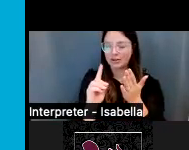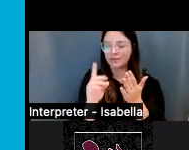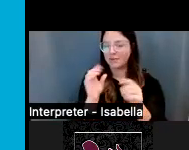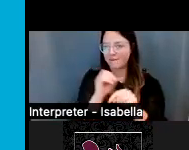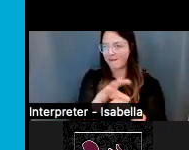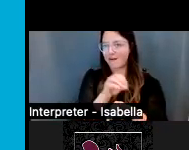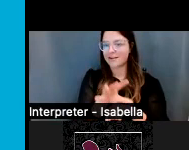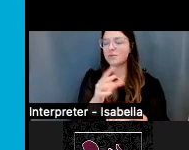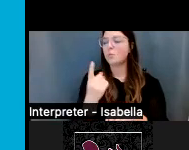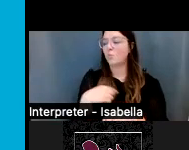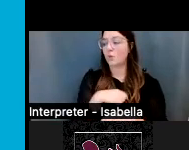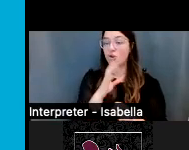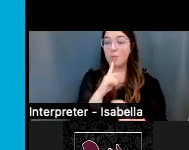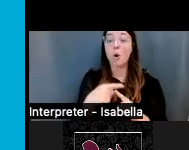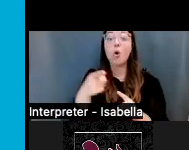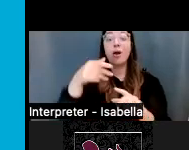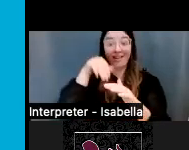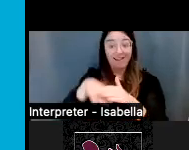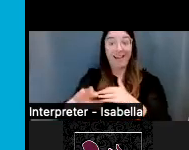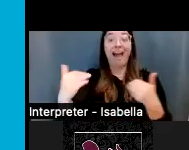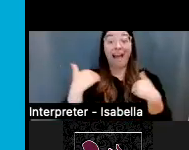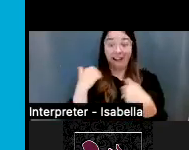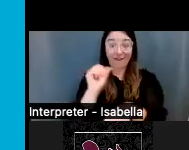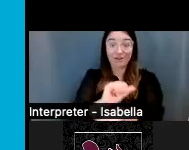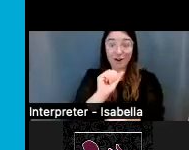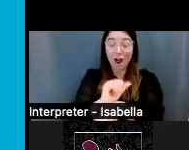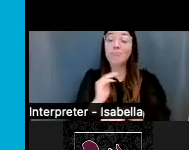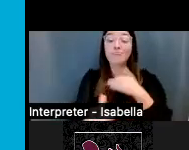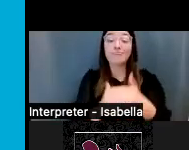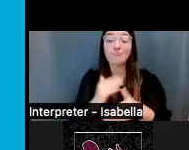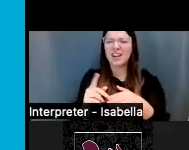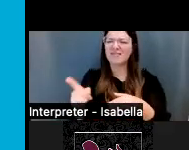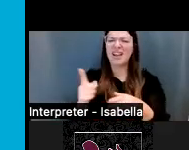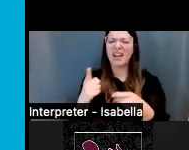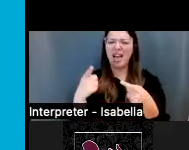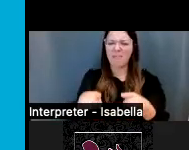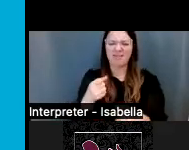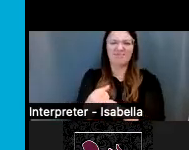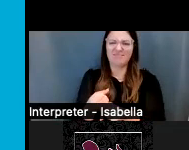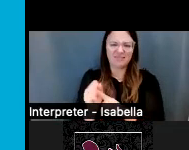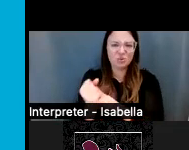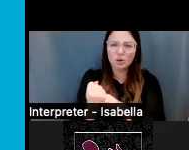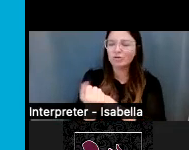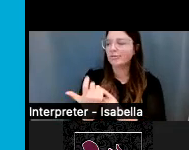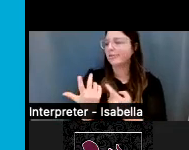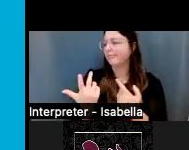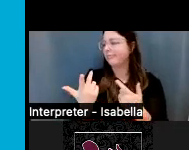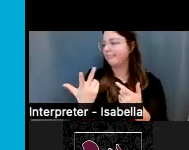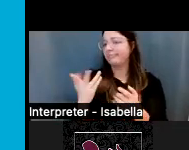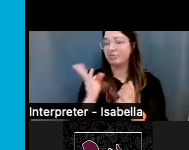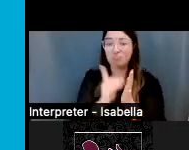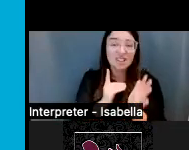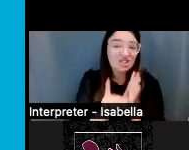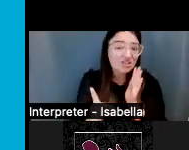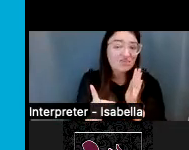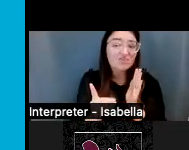escalate advocacy in employment situations. So, you know, if you're dealing with a situation at work where you're having some difficulties or you feel like you might